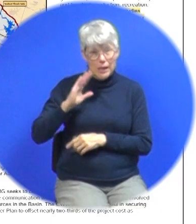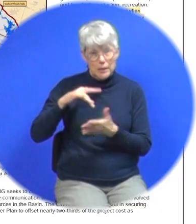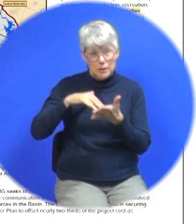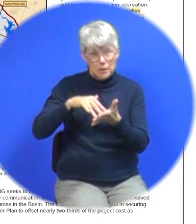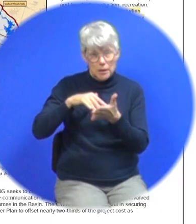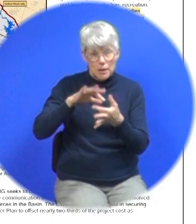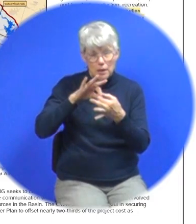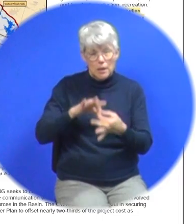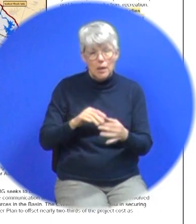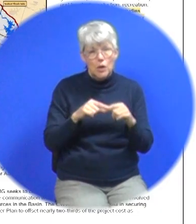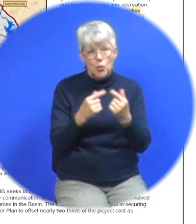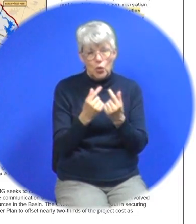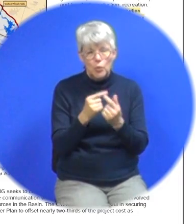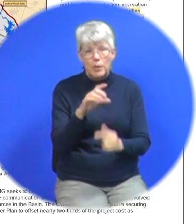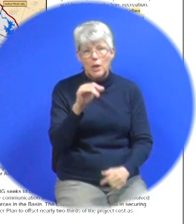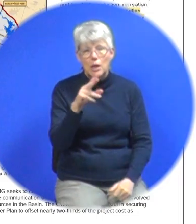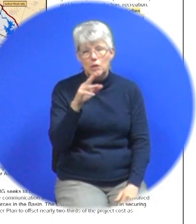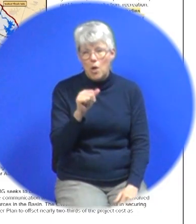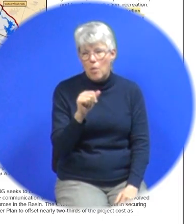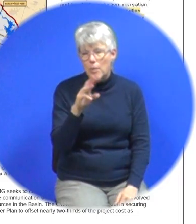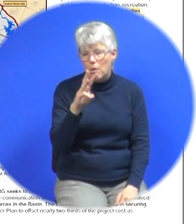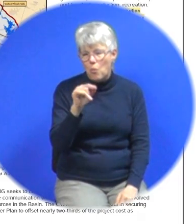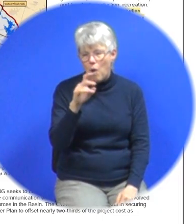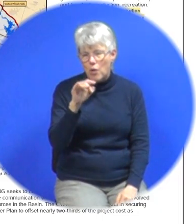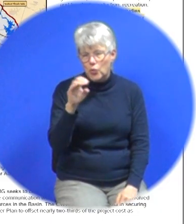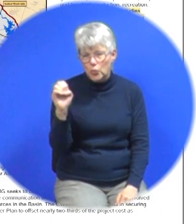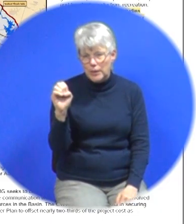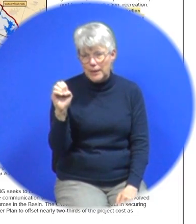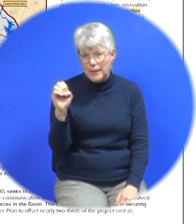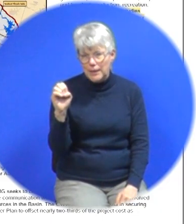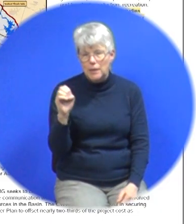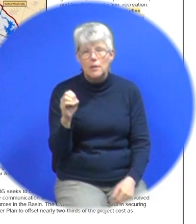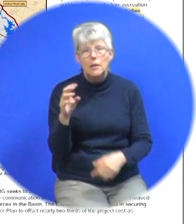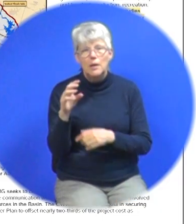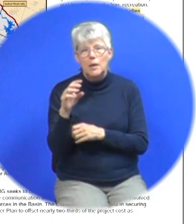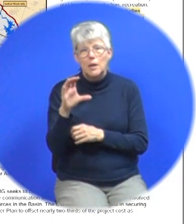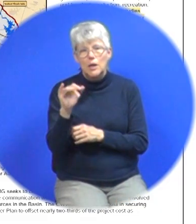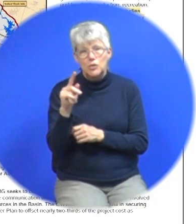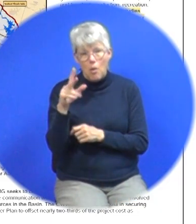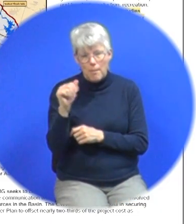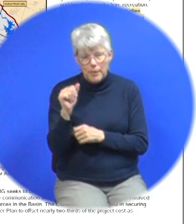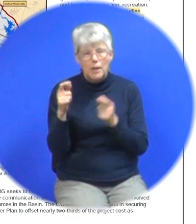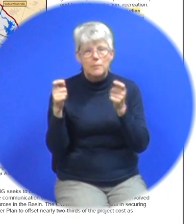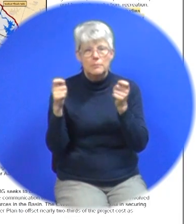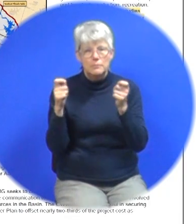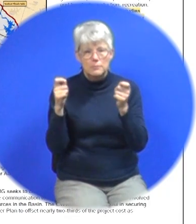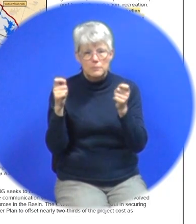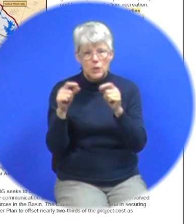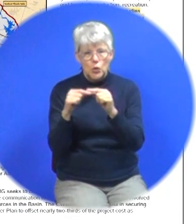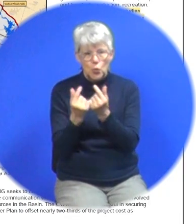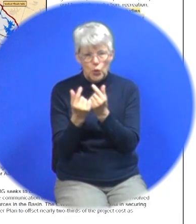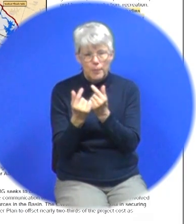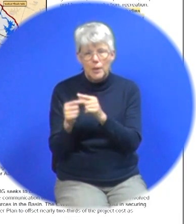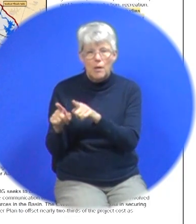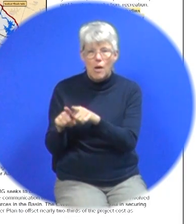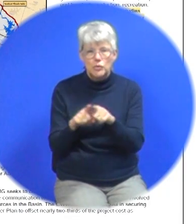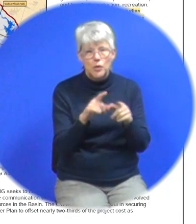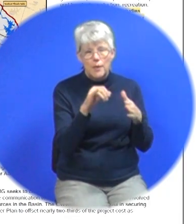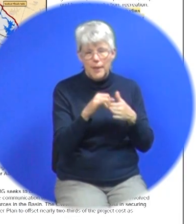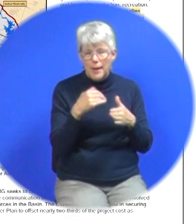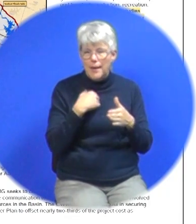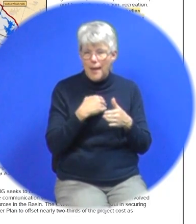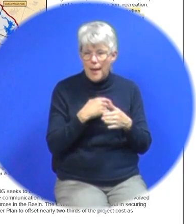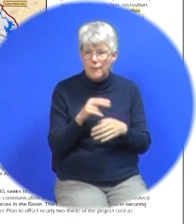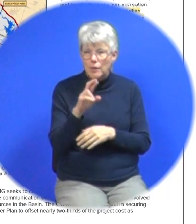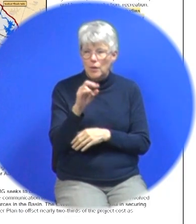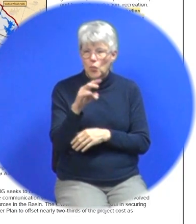called the Catawba Water Management Group, as do the other water producing utilities up and down the river chain in